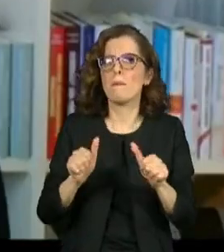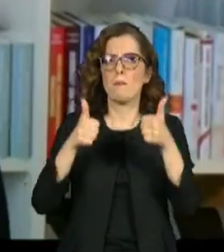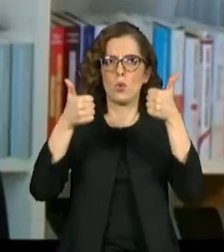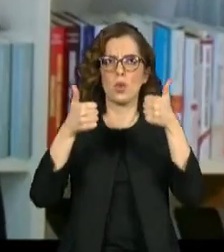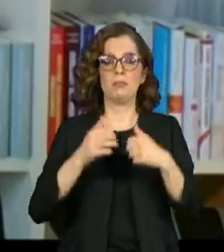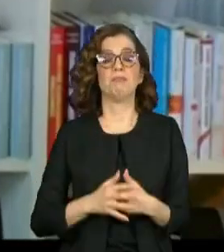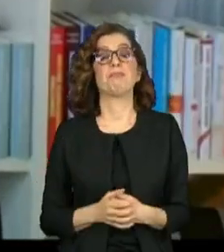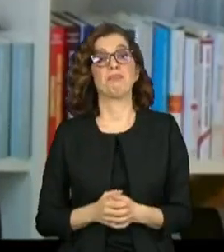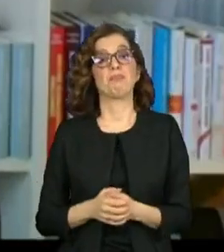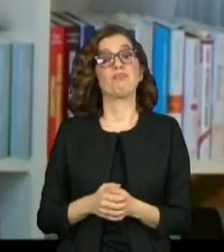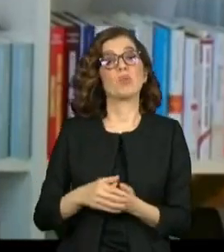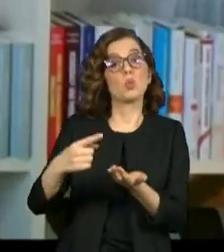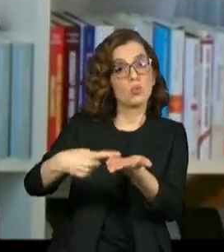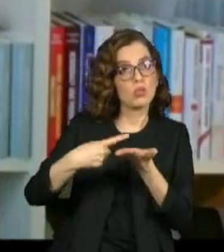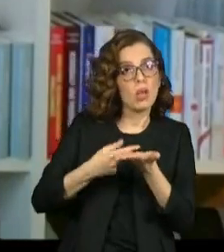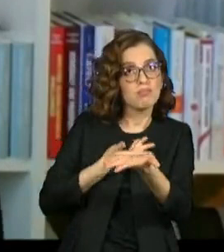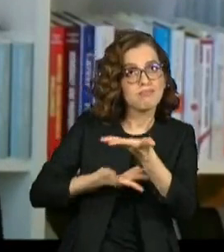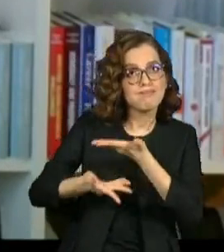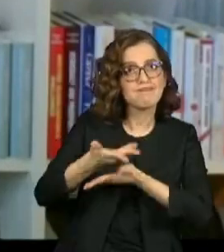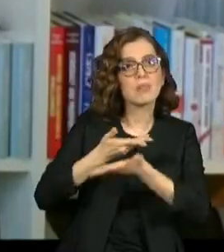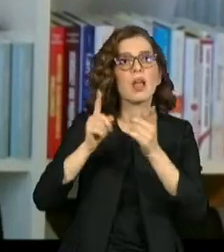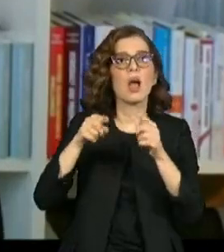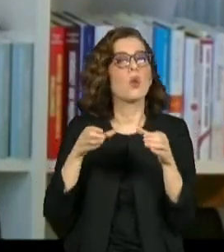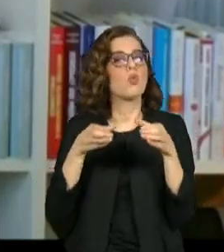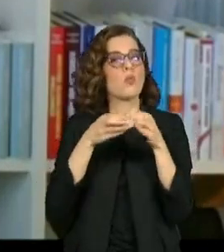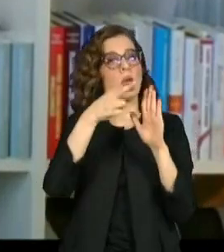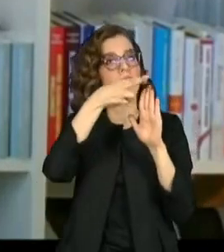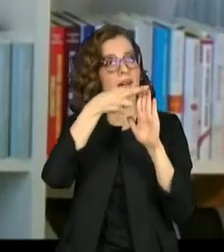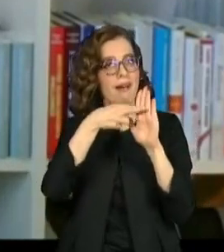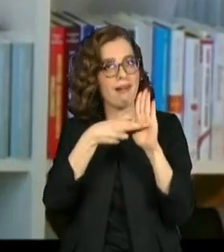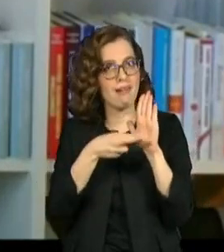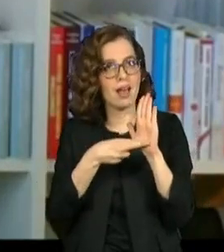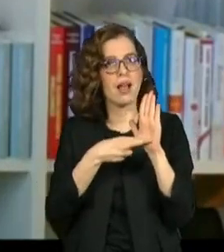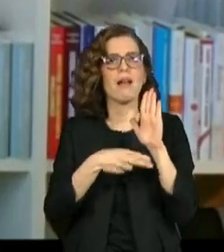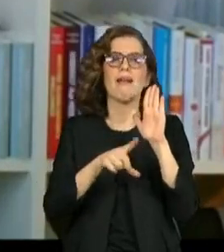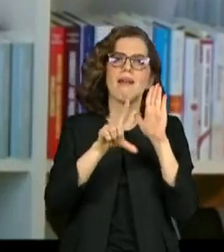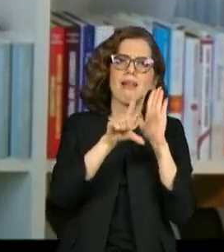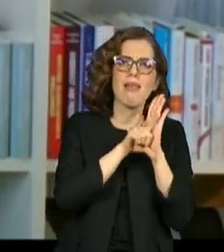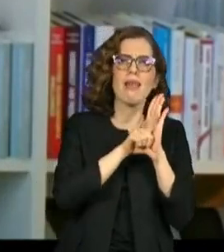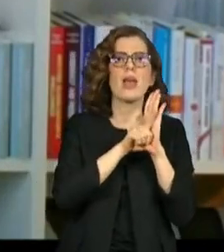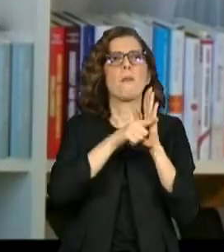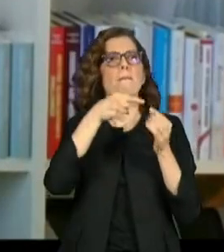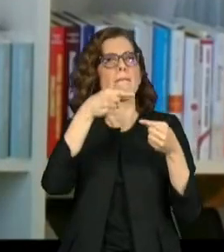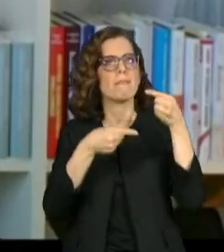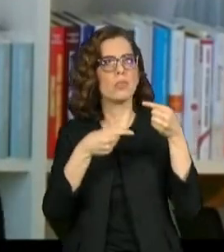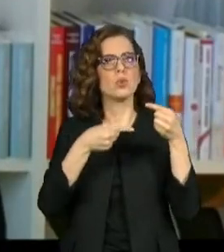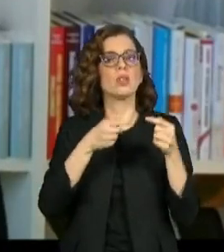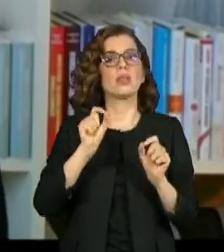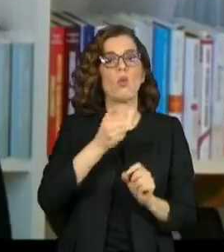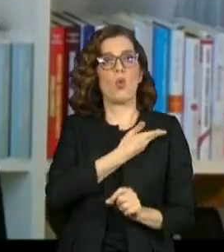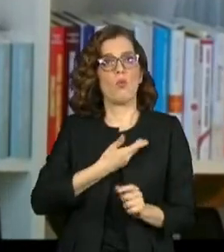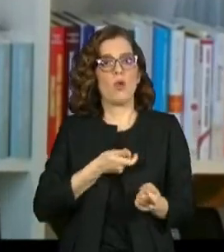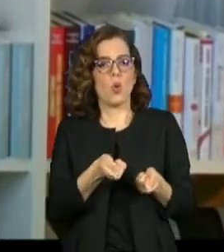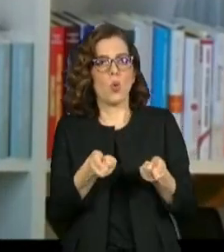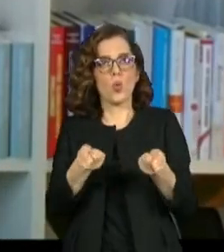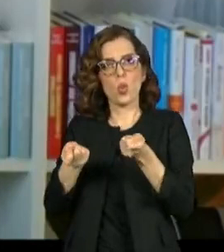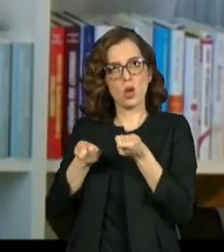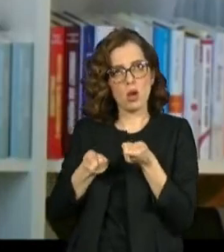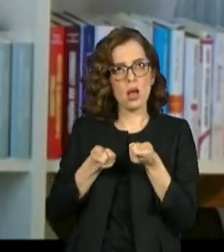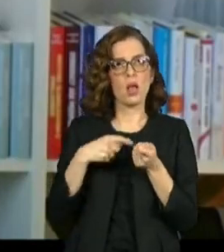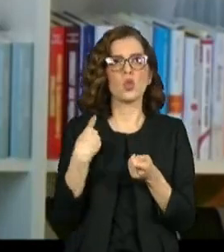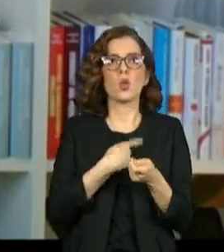the social contract is the set of norms, rules, laws, and policies that govern what we owe each other